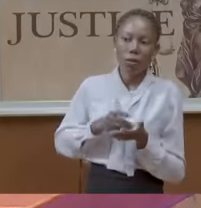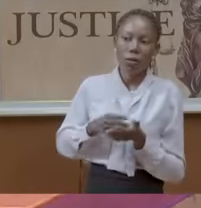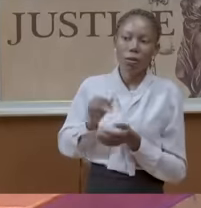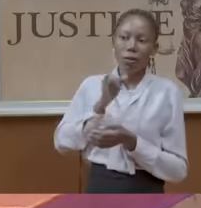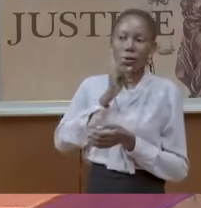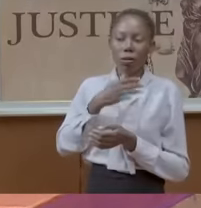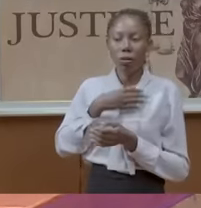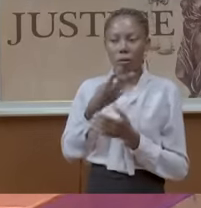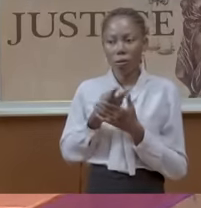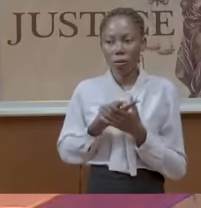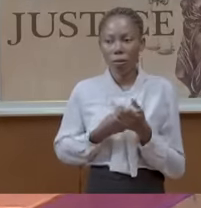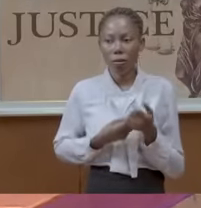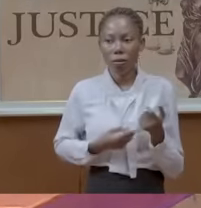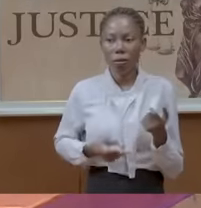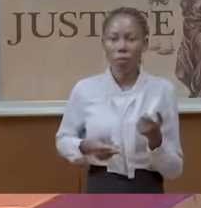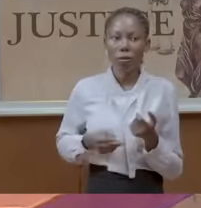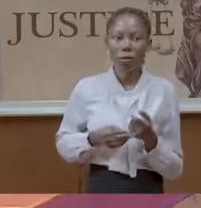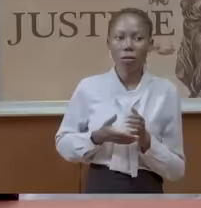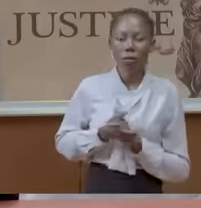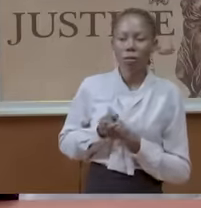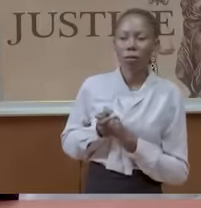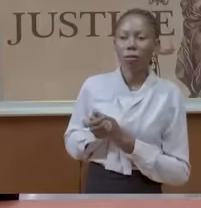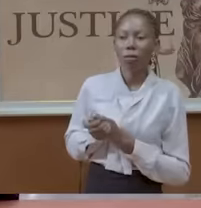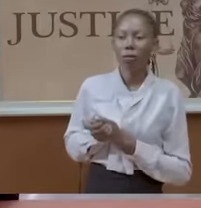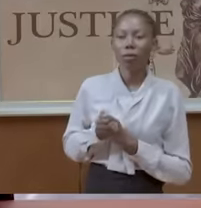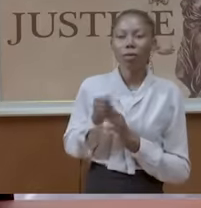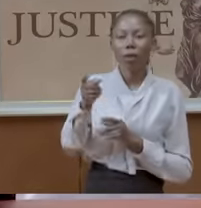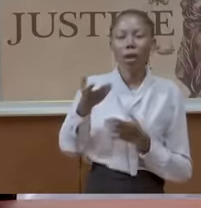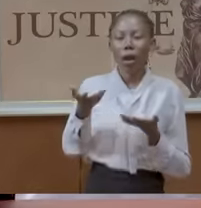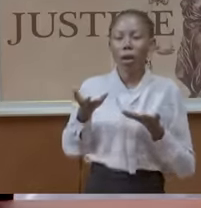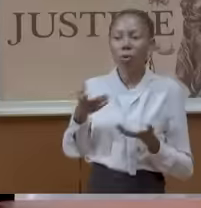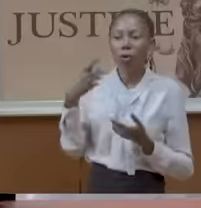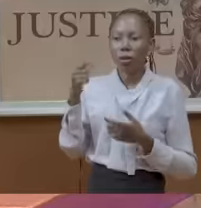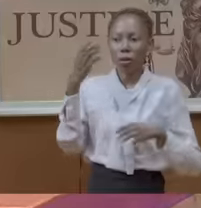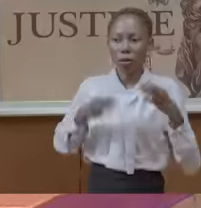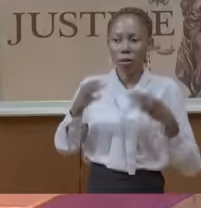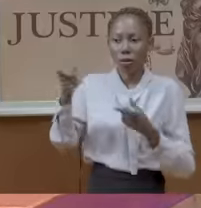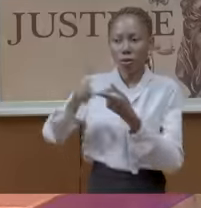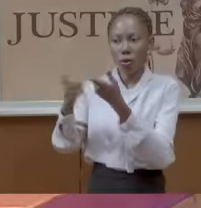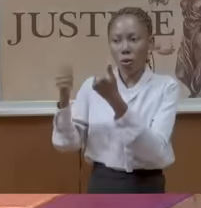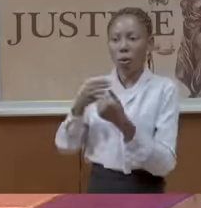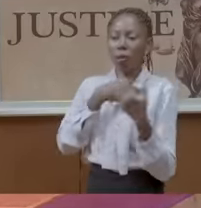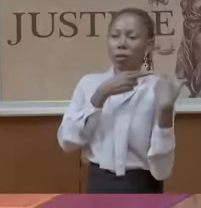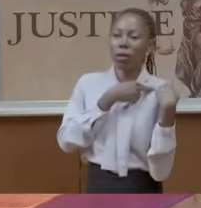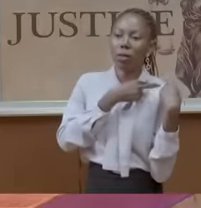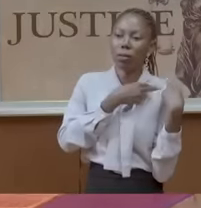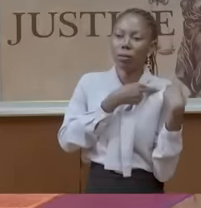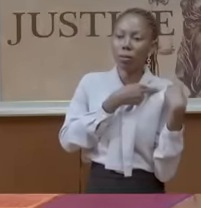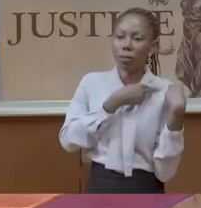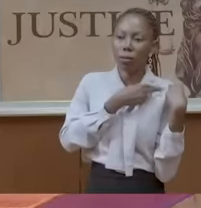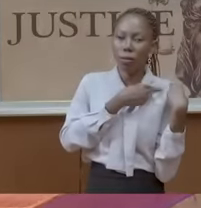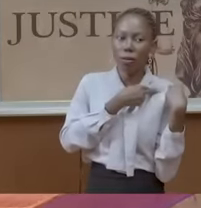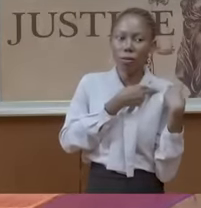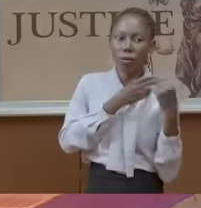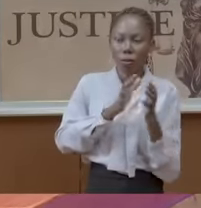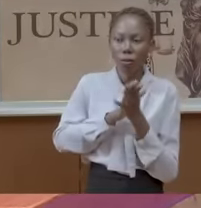twins. Okay. Where the girls I sat on. So what do you want? So I want finish school, I want but him what to come and take his responsibility. This is the reason.